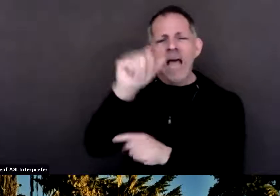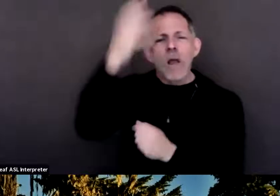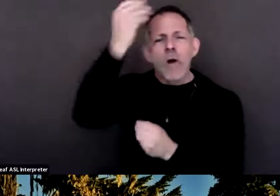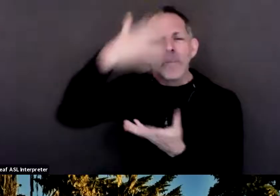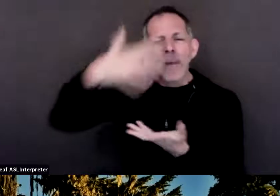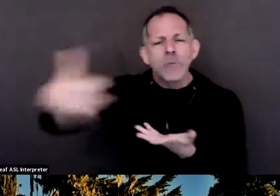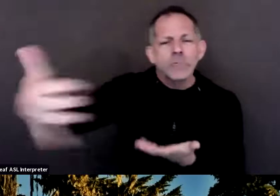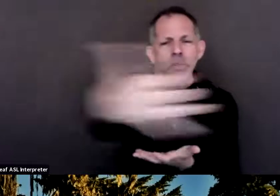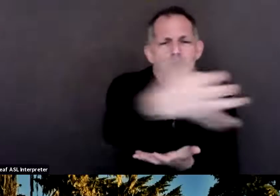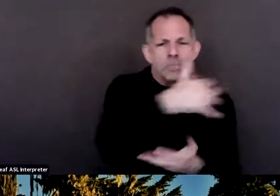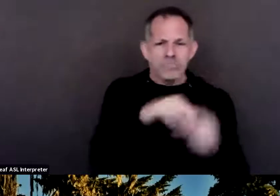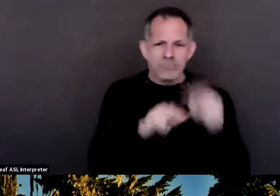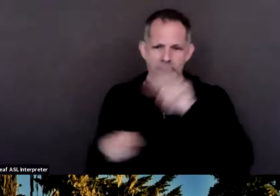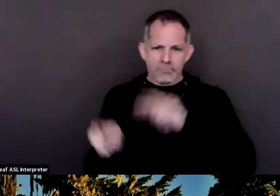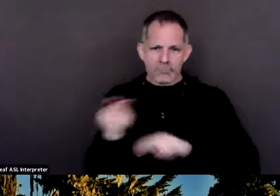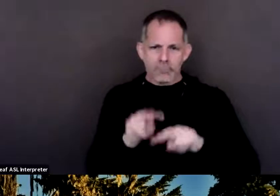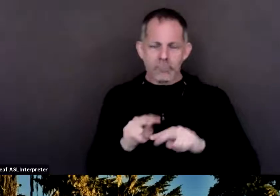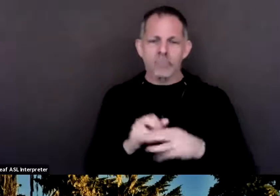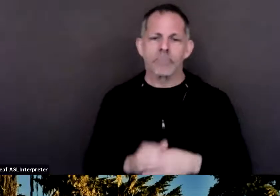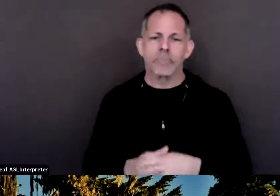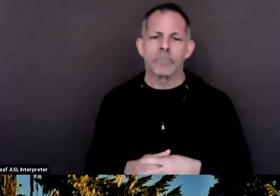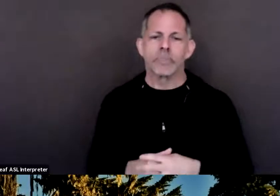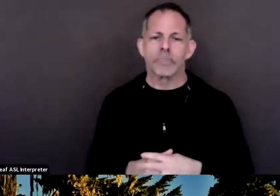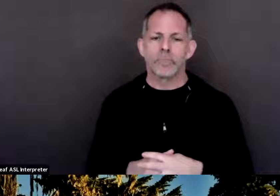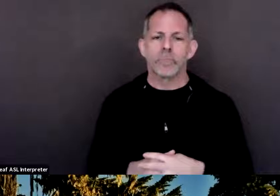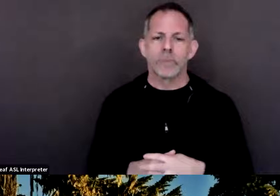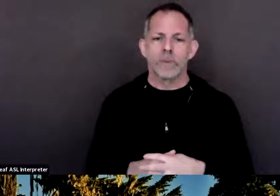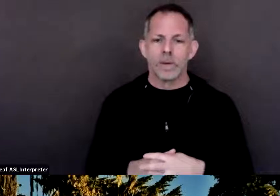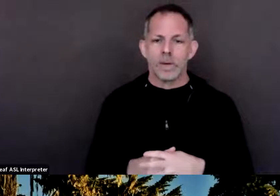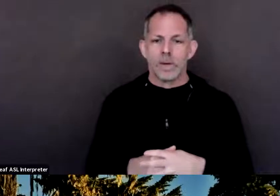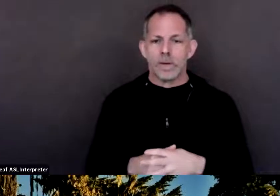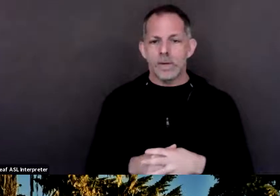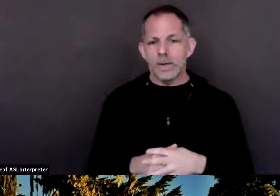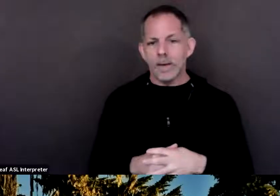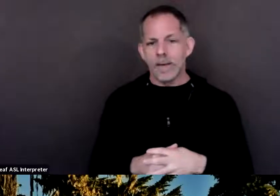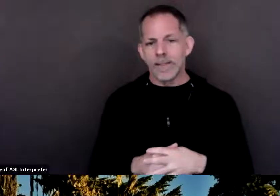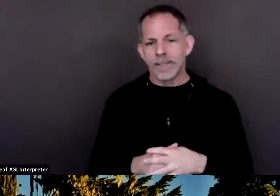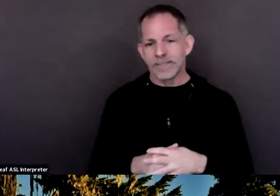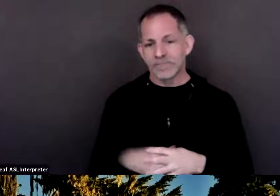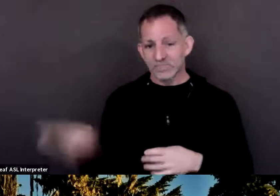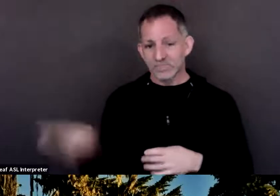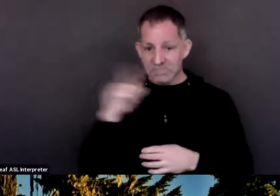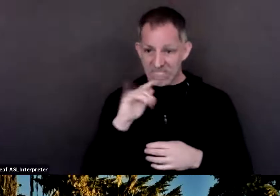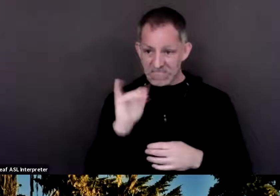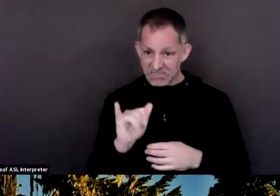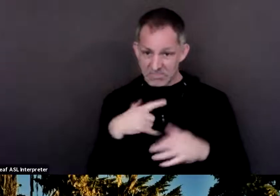decide, the question before them was, do we need to change,